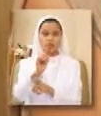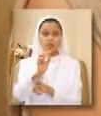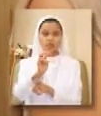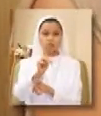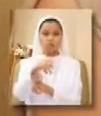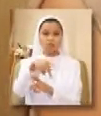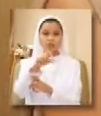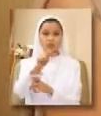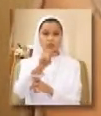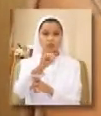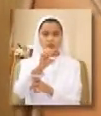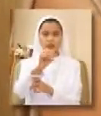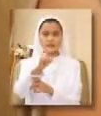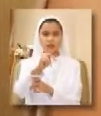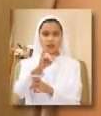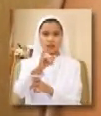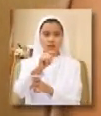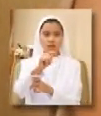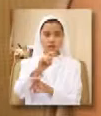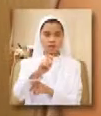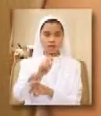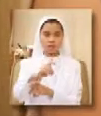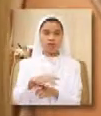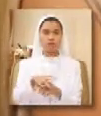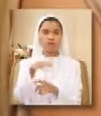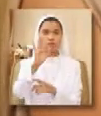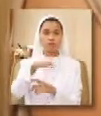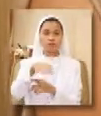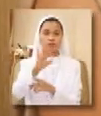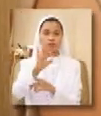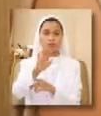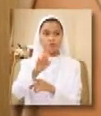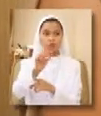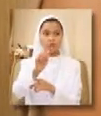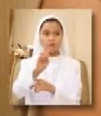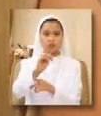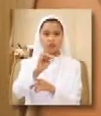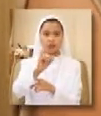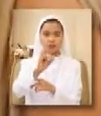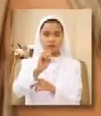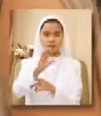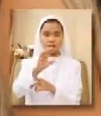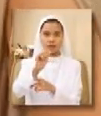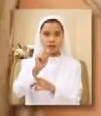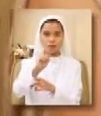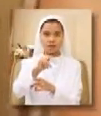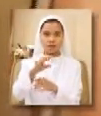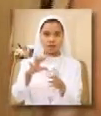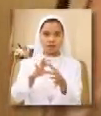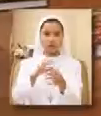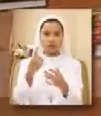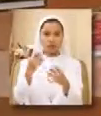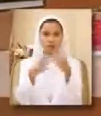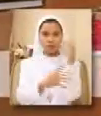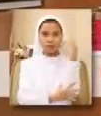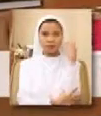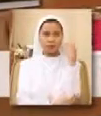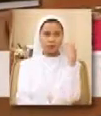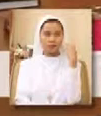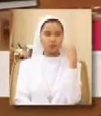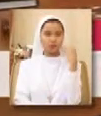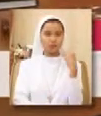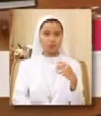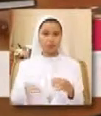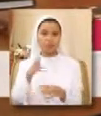Franciscan Sisters of the Poor. Si Mother Joanne Claire Chen Loy, ang founder po kang nasabing kongregasyon.